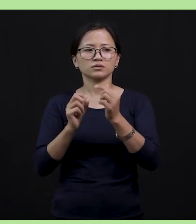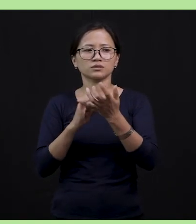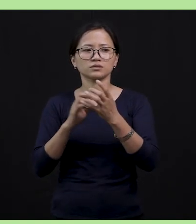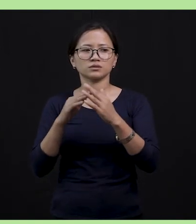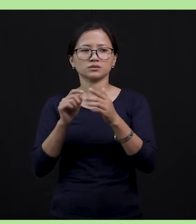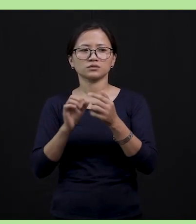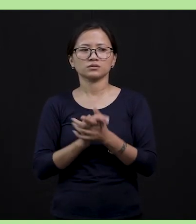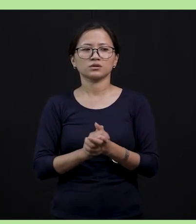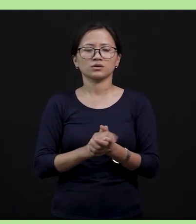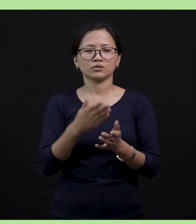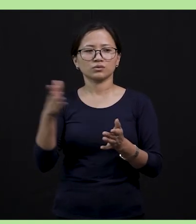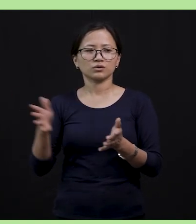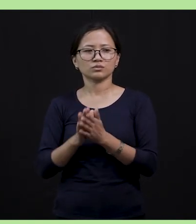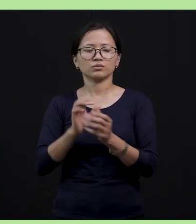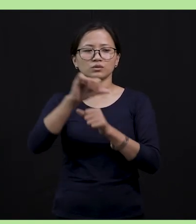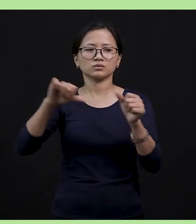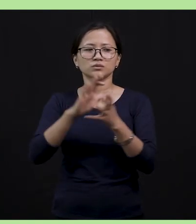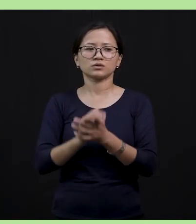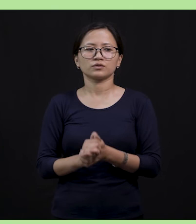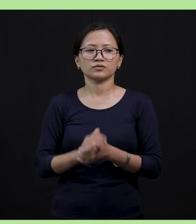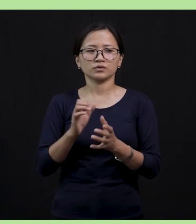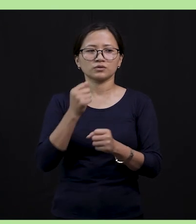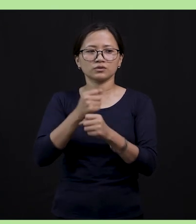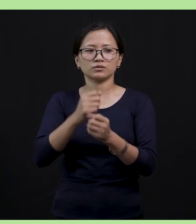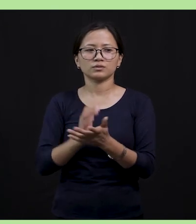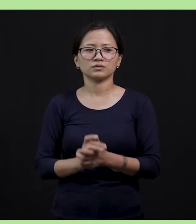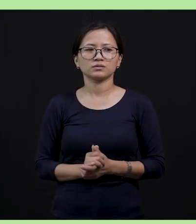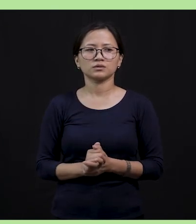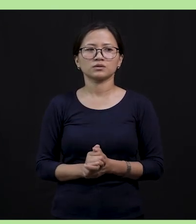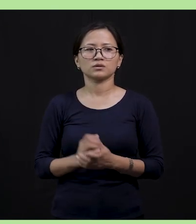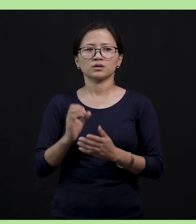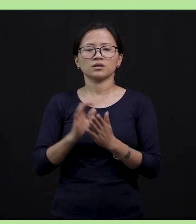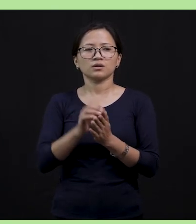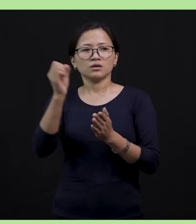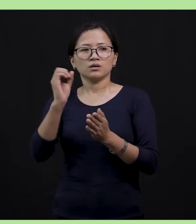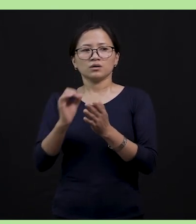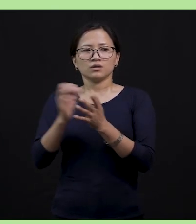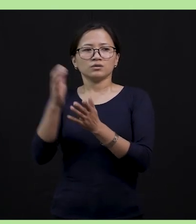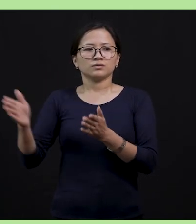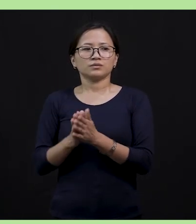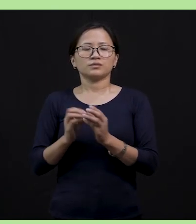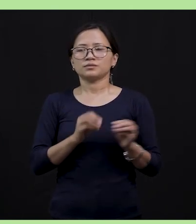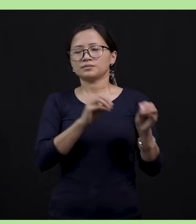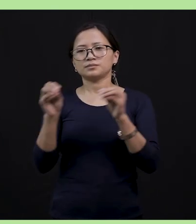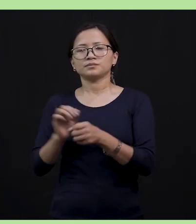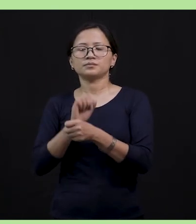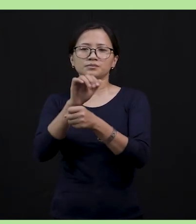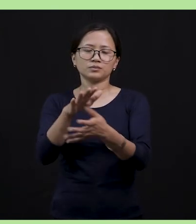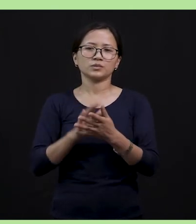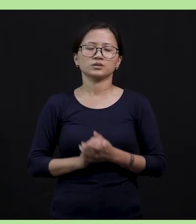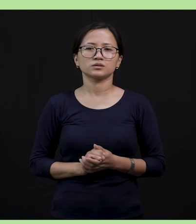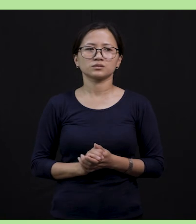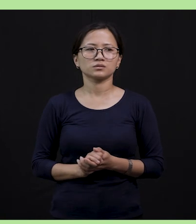wrong policies and actions of the government, and the opposition parties can also pass a no confidence motion. Now